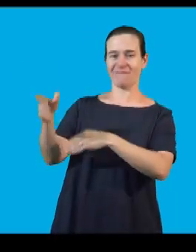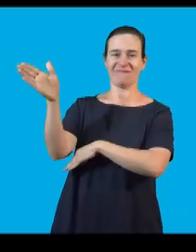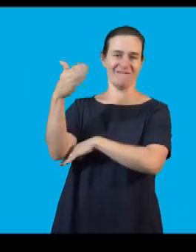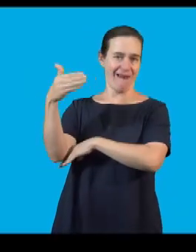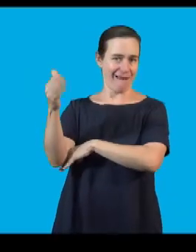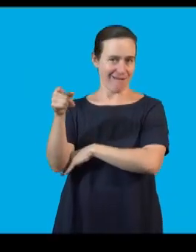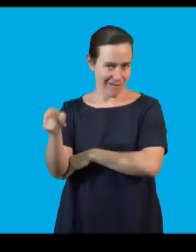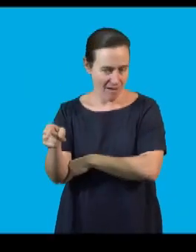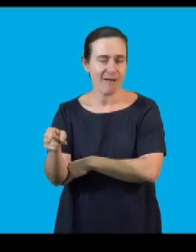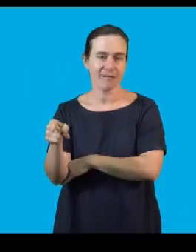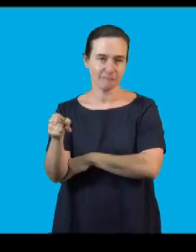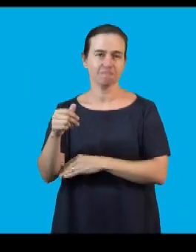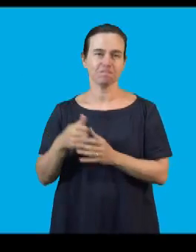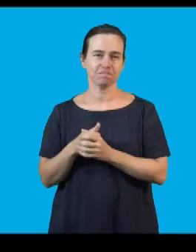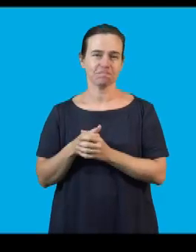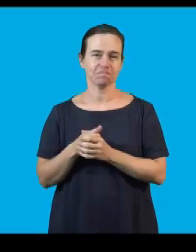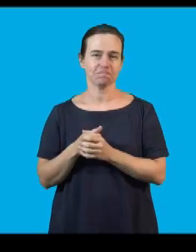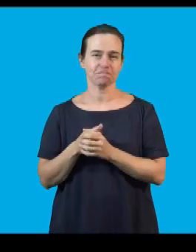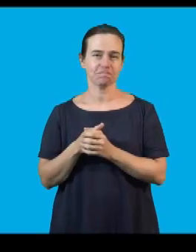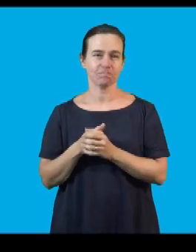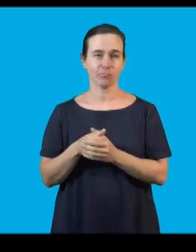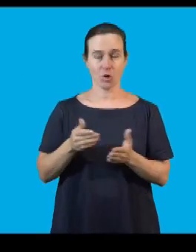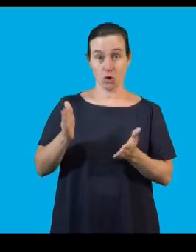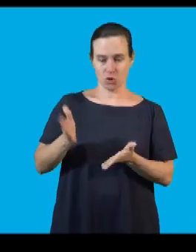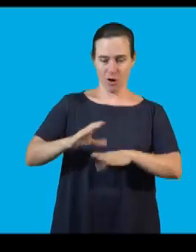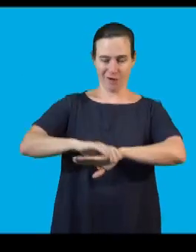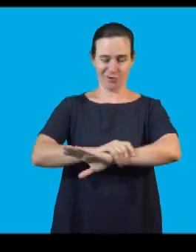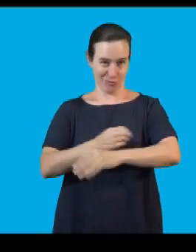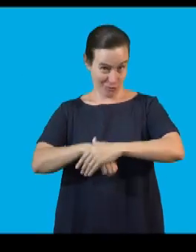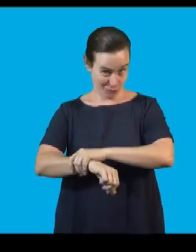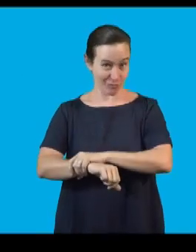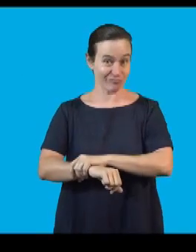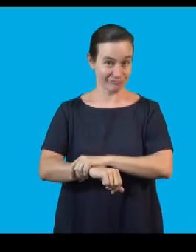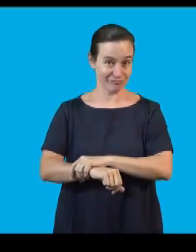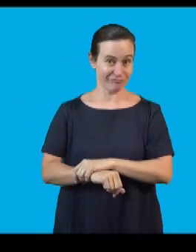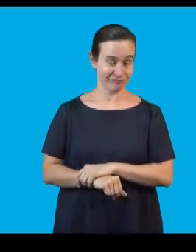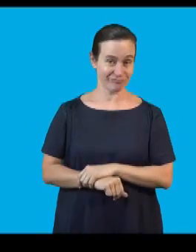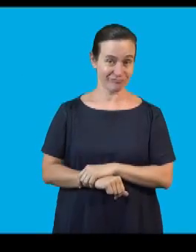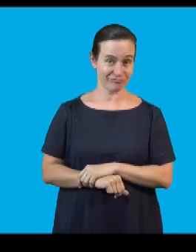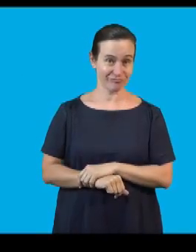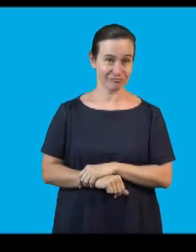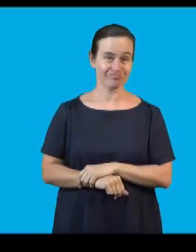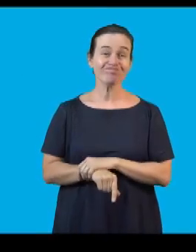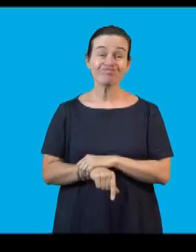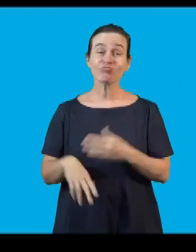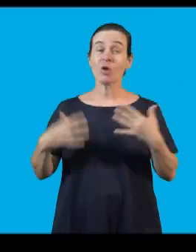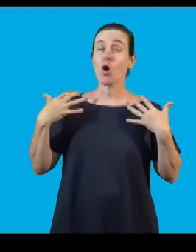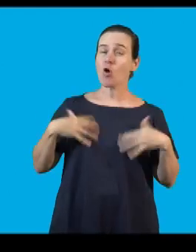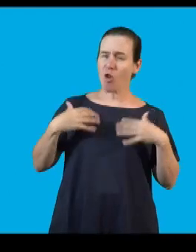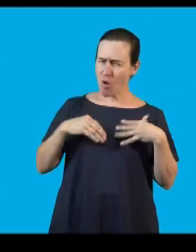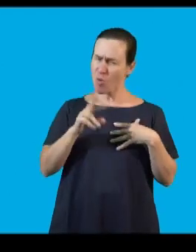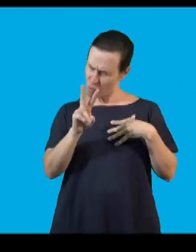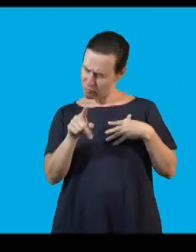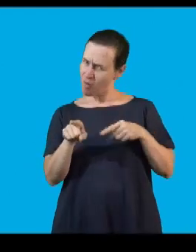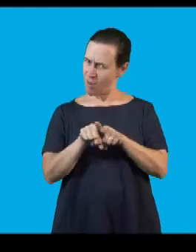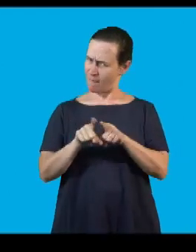corner flag, which we've identified there. They have soccer boots, all right? As you can see, look at the clothes they're